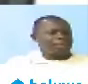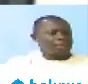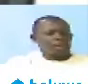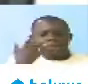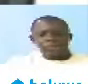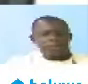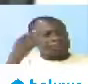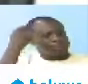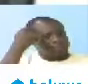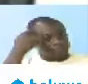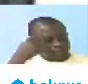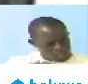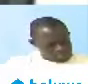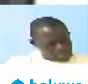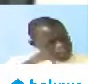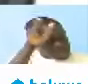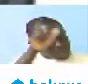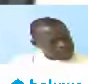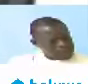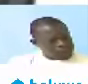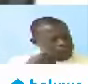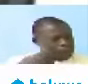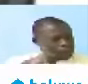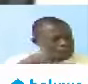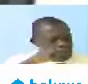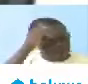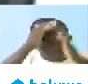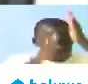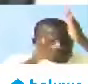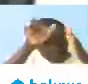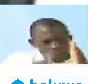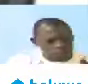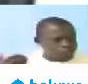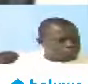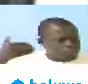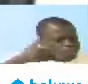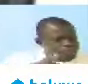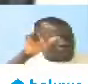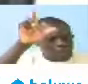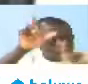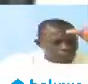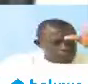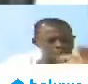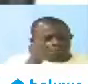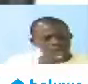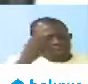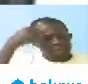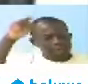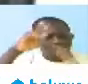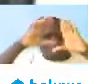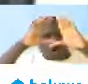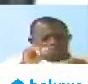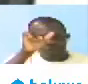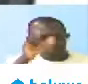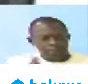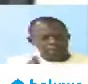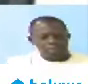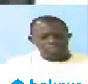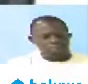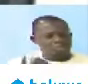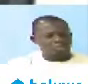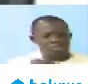imagine somebody like me will become a trained soldier up to the level of becoming an intelligence officer. My